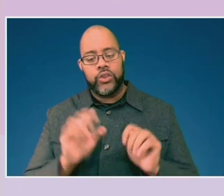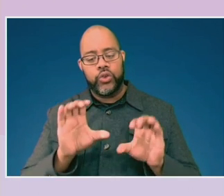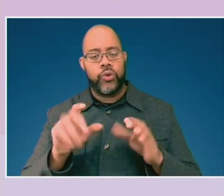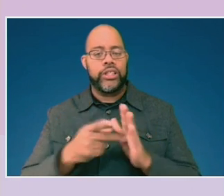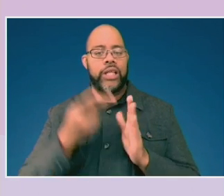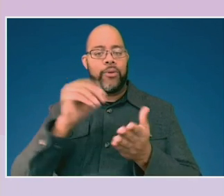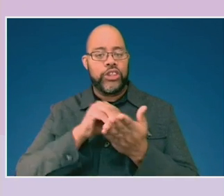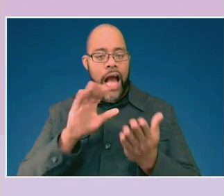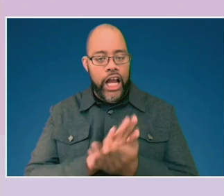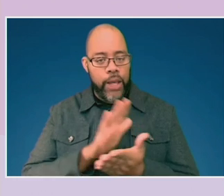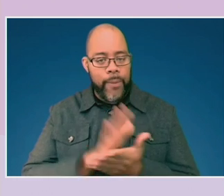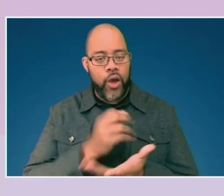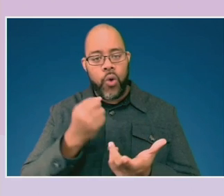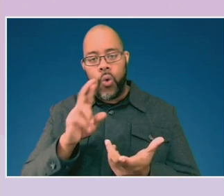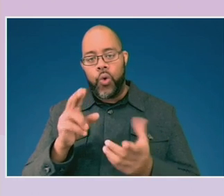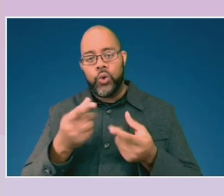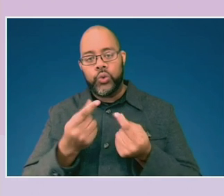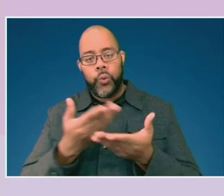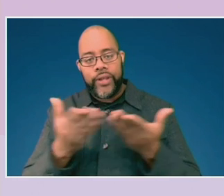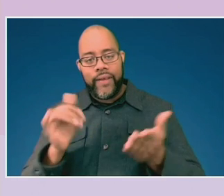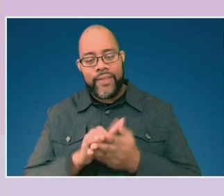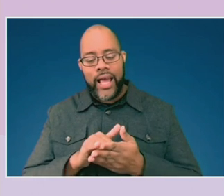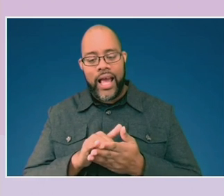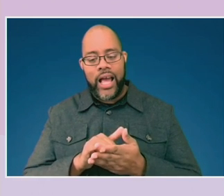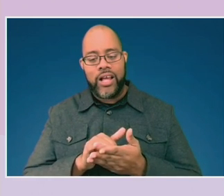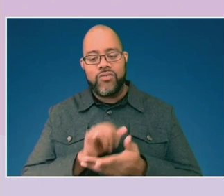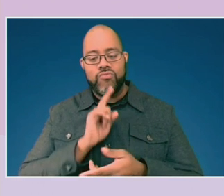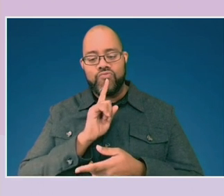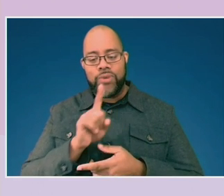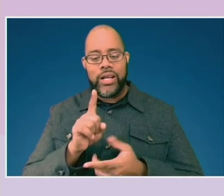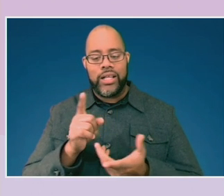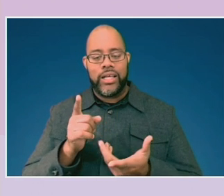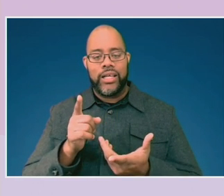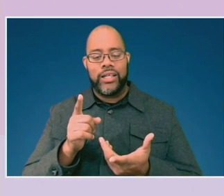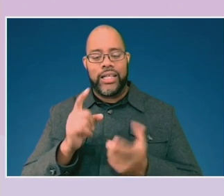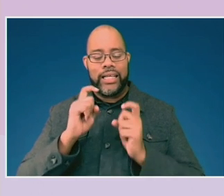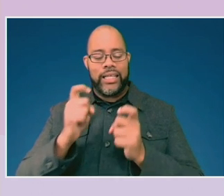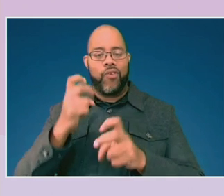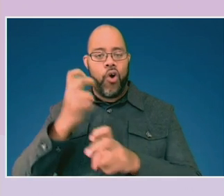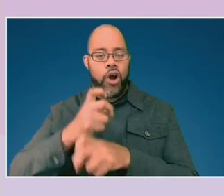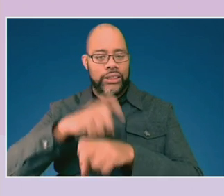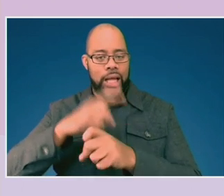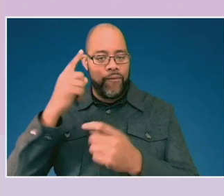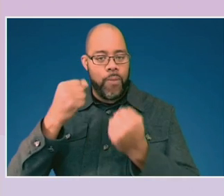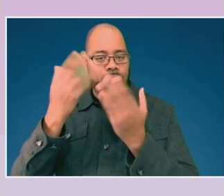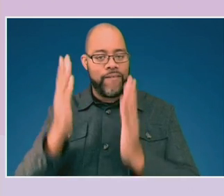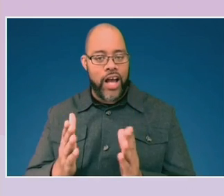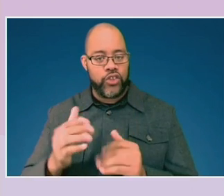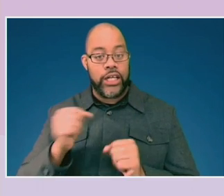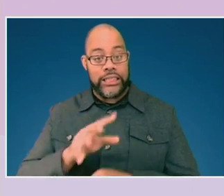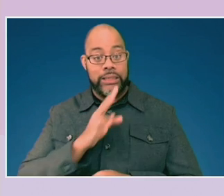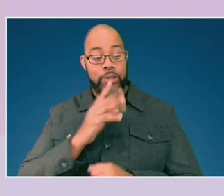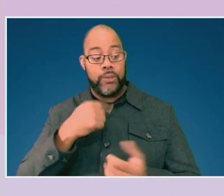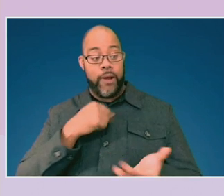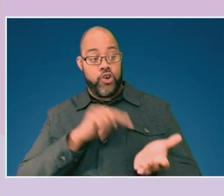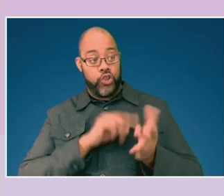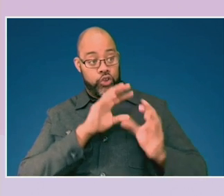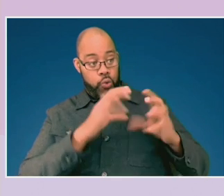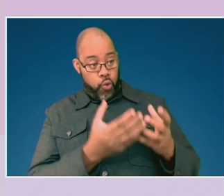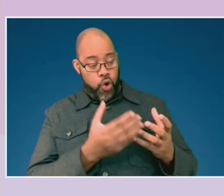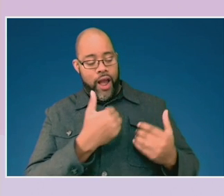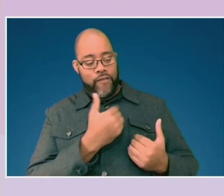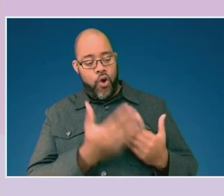or to do things that are just really place a hardship on the providers. I can speak in our nursing world. We have